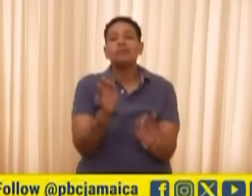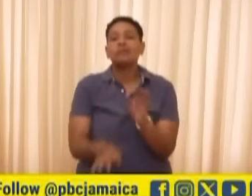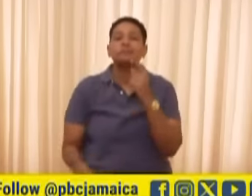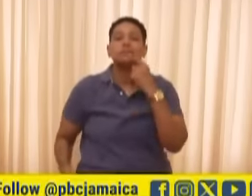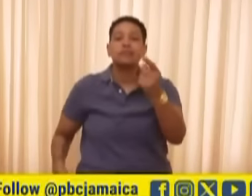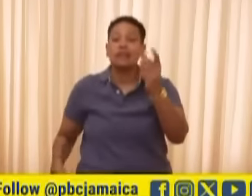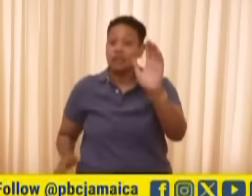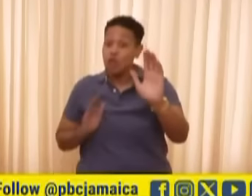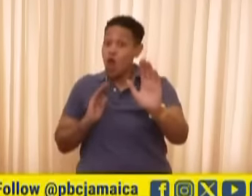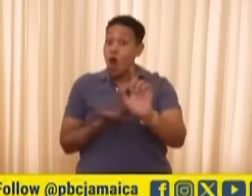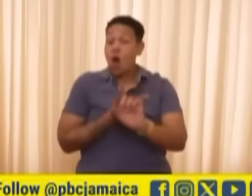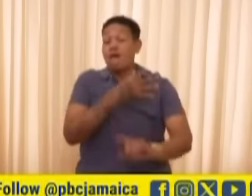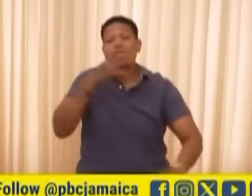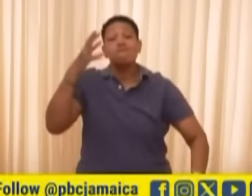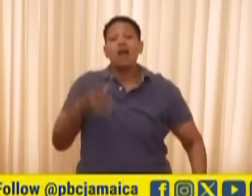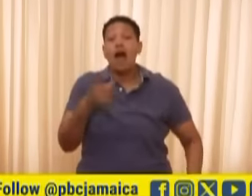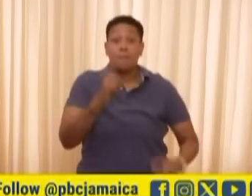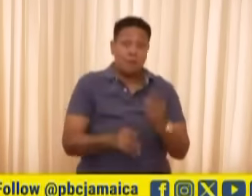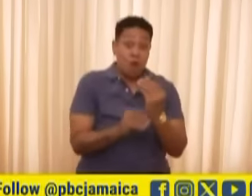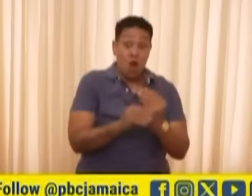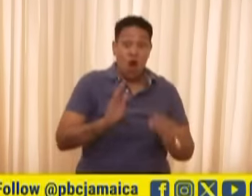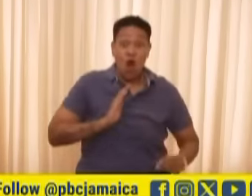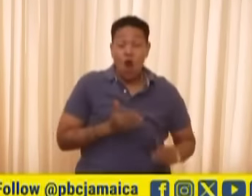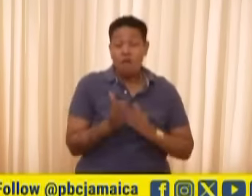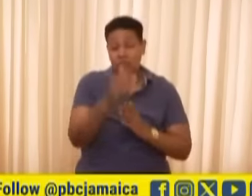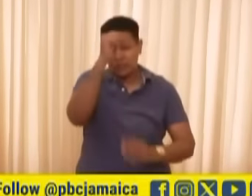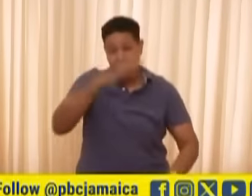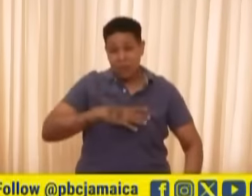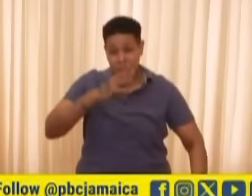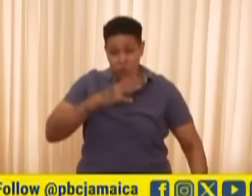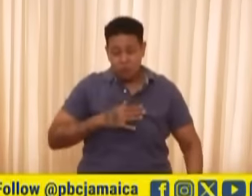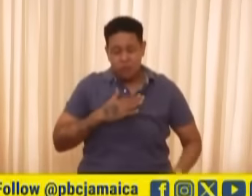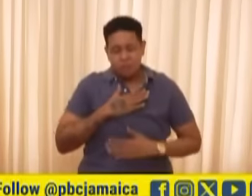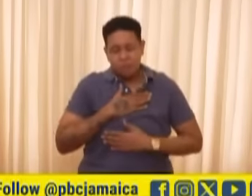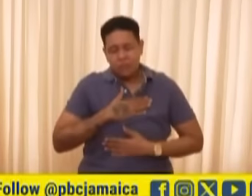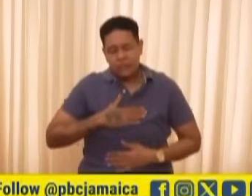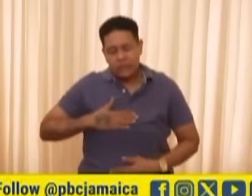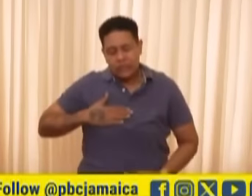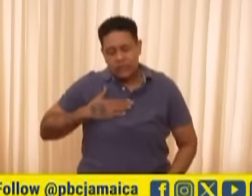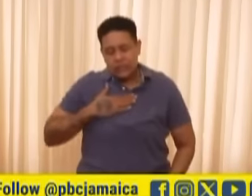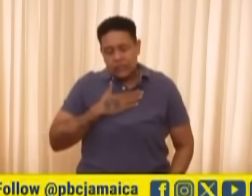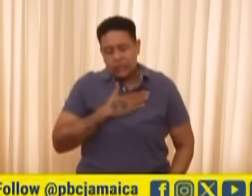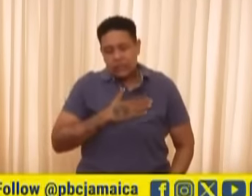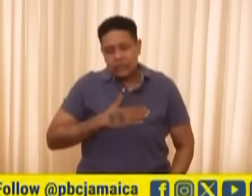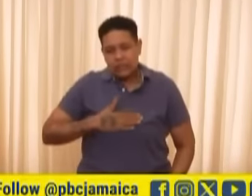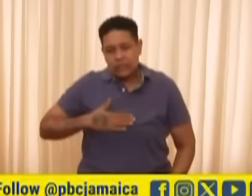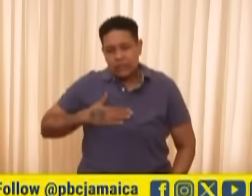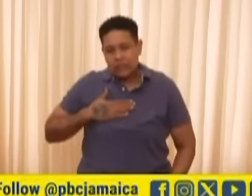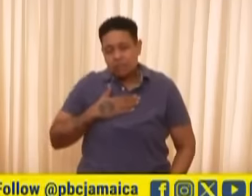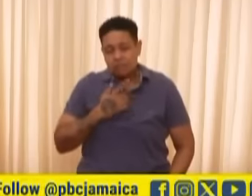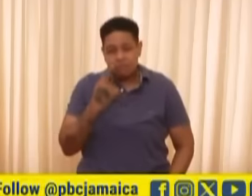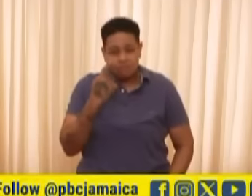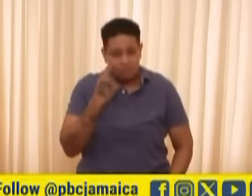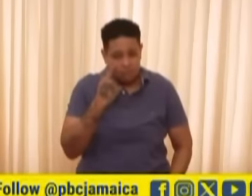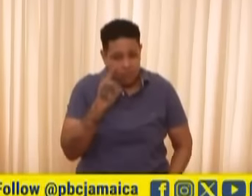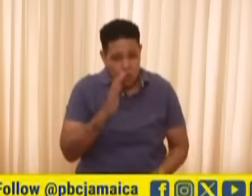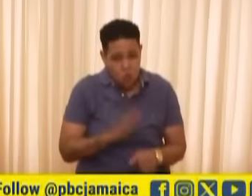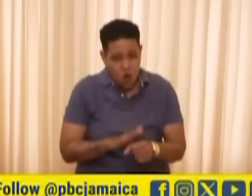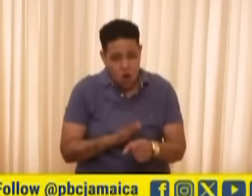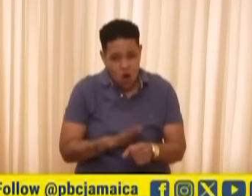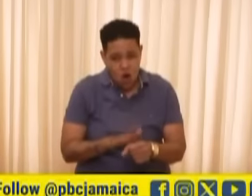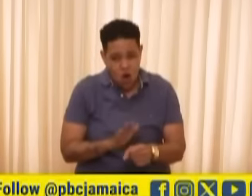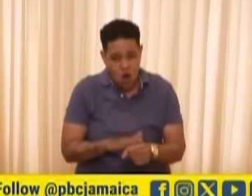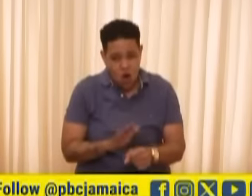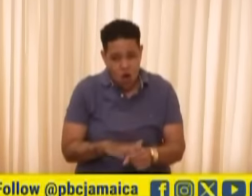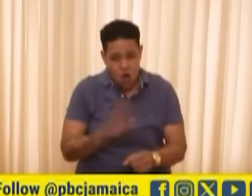saying to our farmers and our fishers, please heed the warnings from the Met